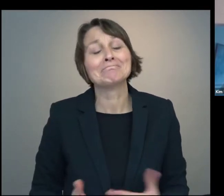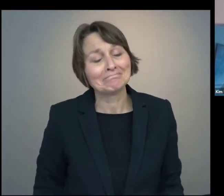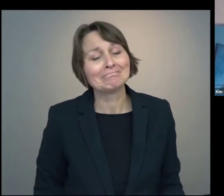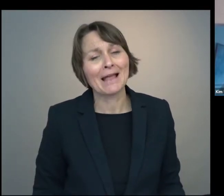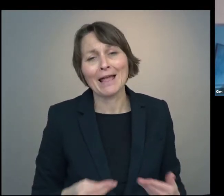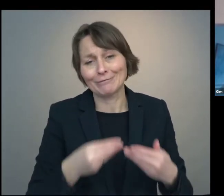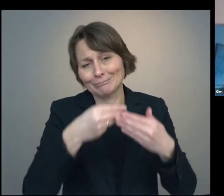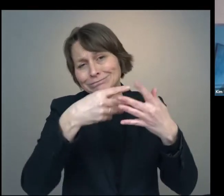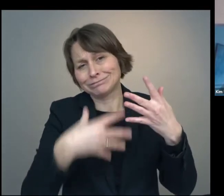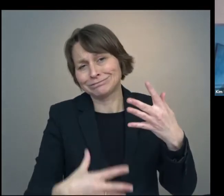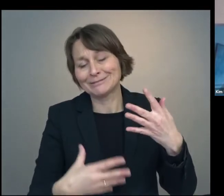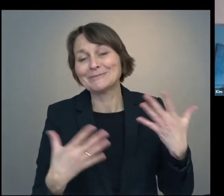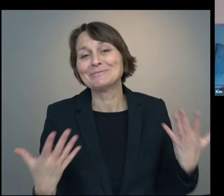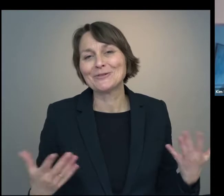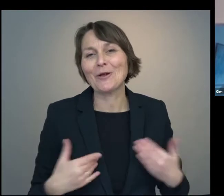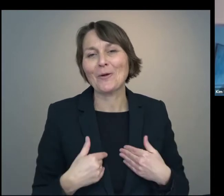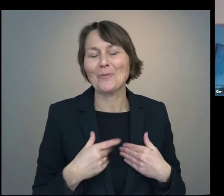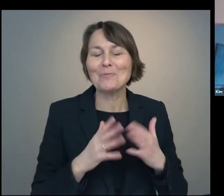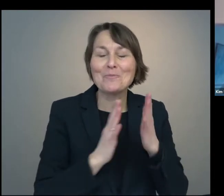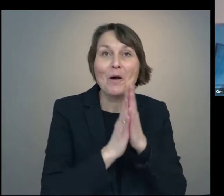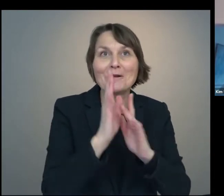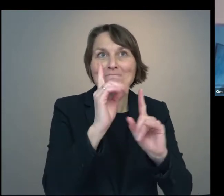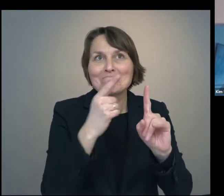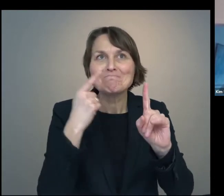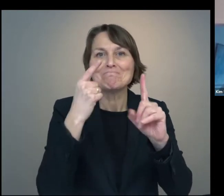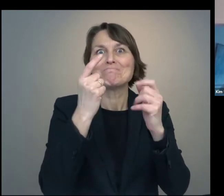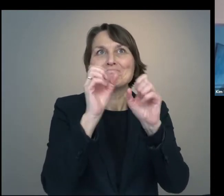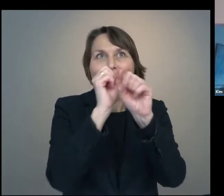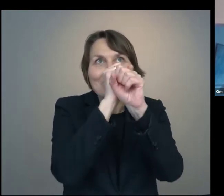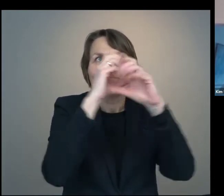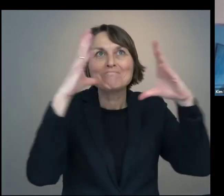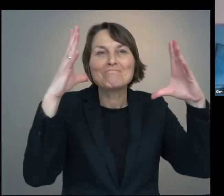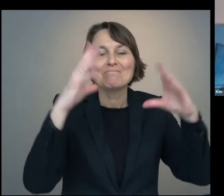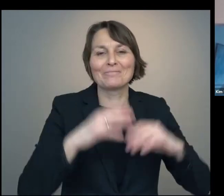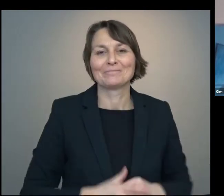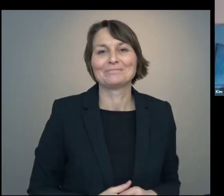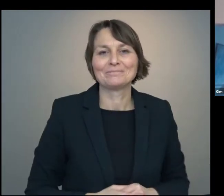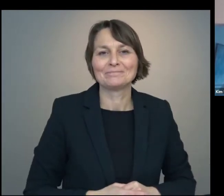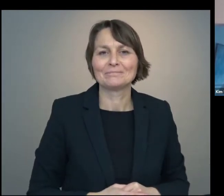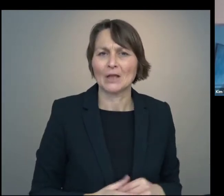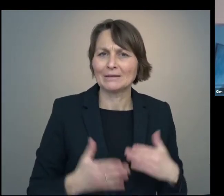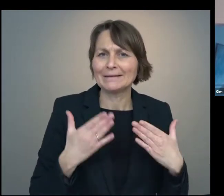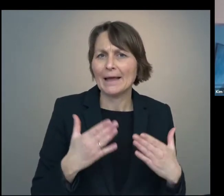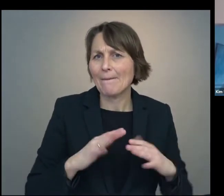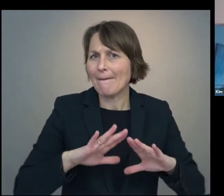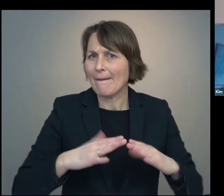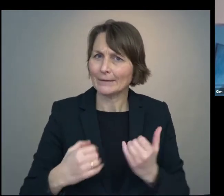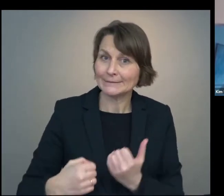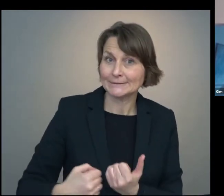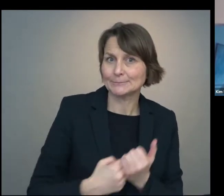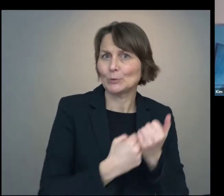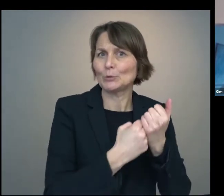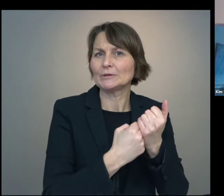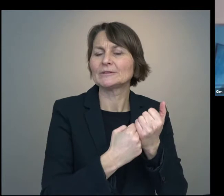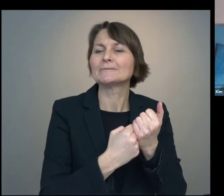But yes, that's our ambition. Currently, we cover